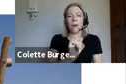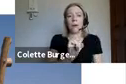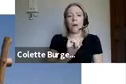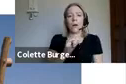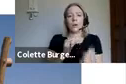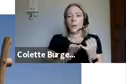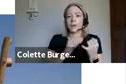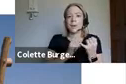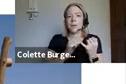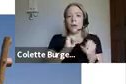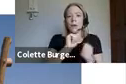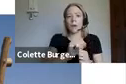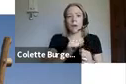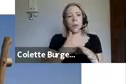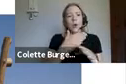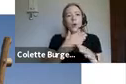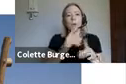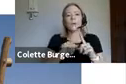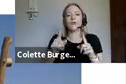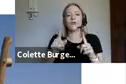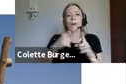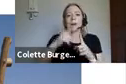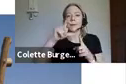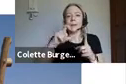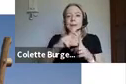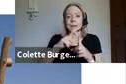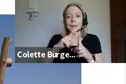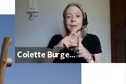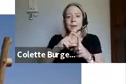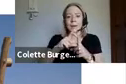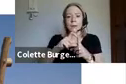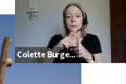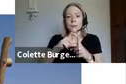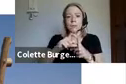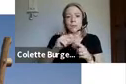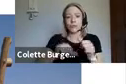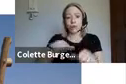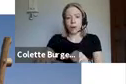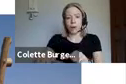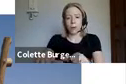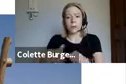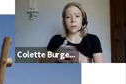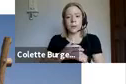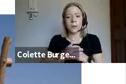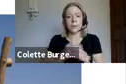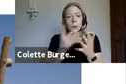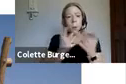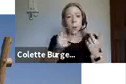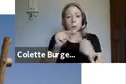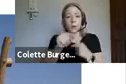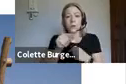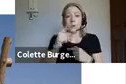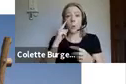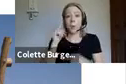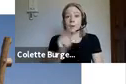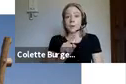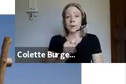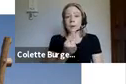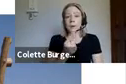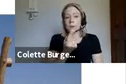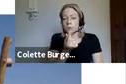with different ECD programs. A lot of them, as you'll see in the slides in a minute,